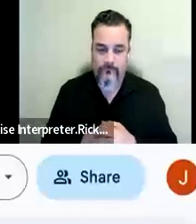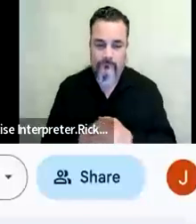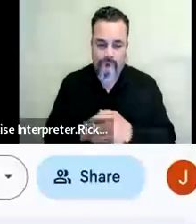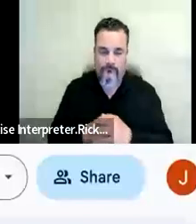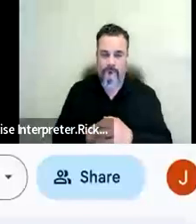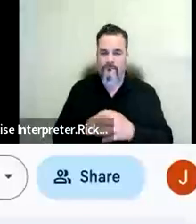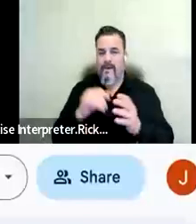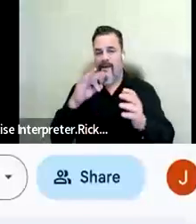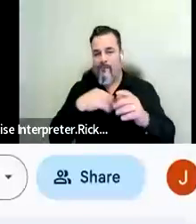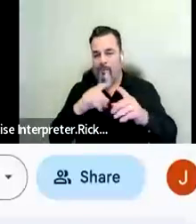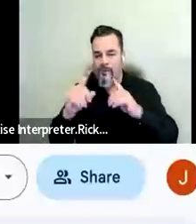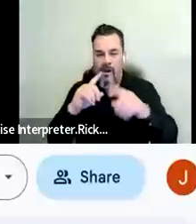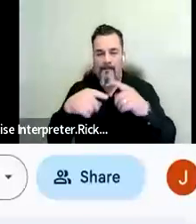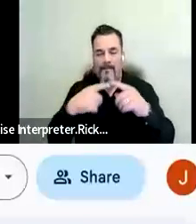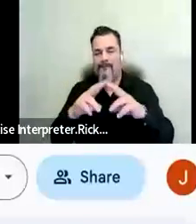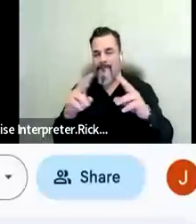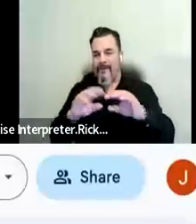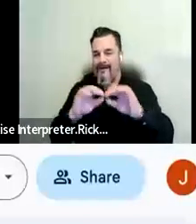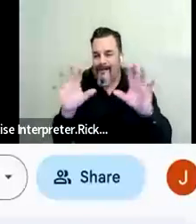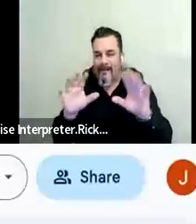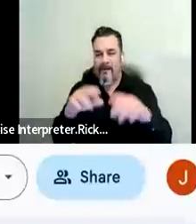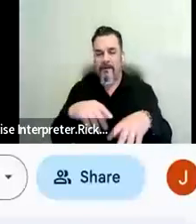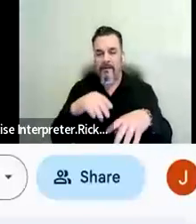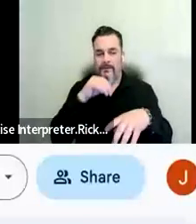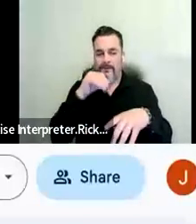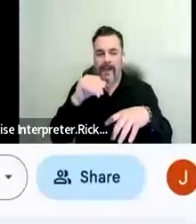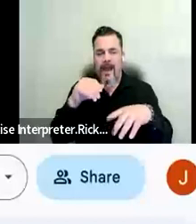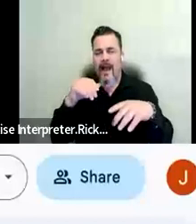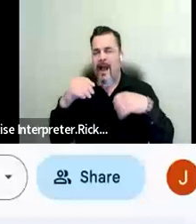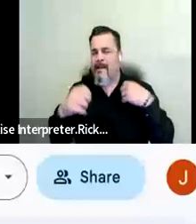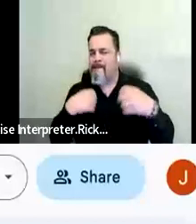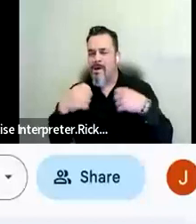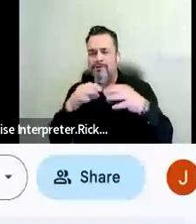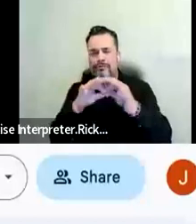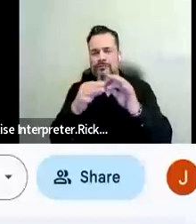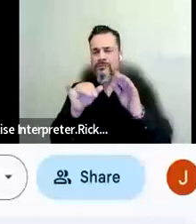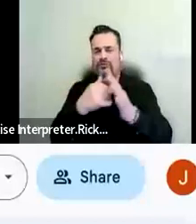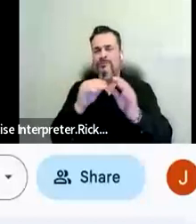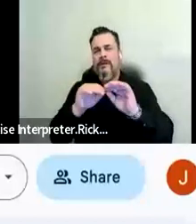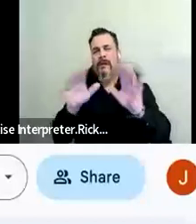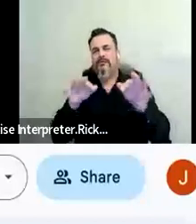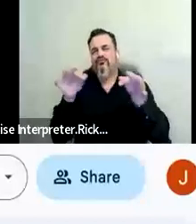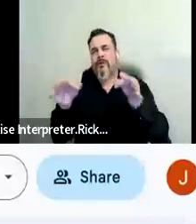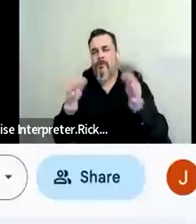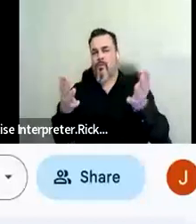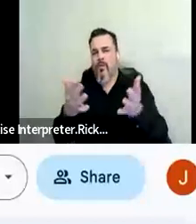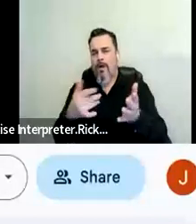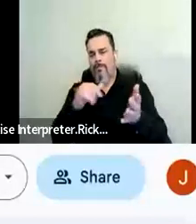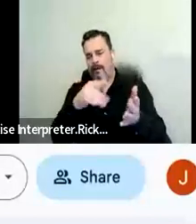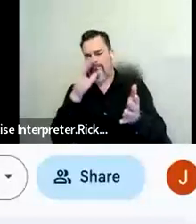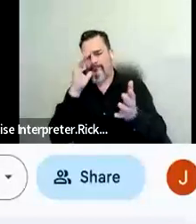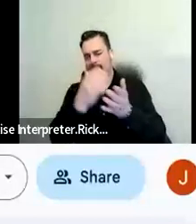For talking about very clear, not emotional interpretation, but just clearly describing what does this image look